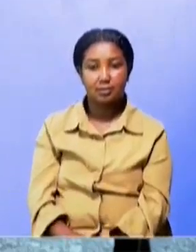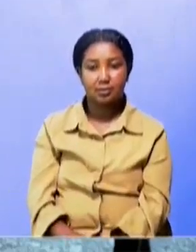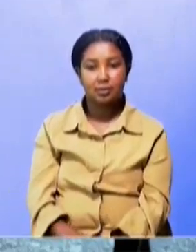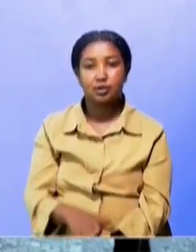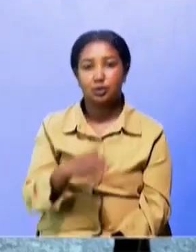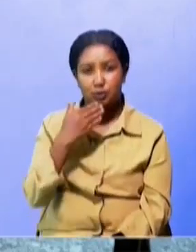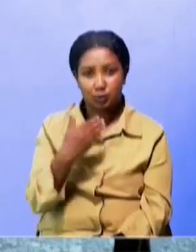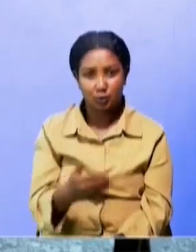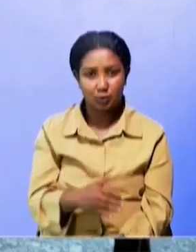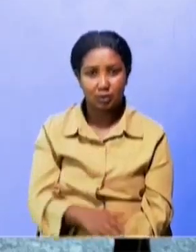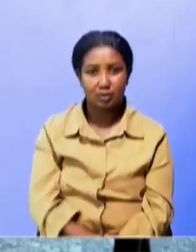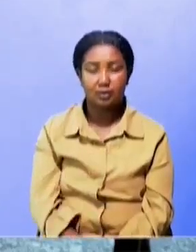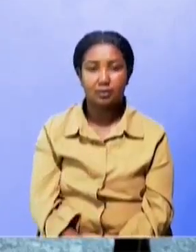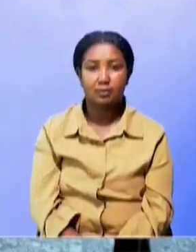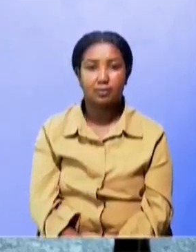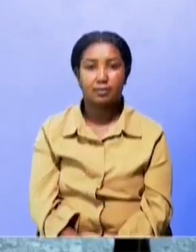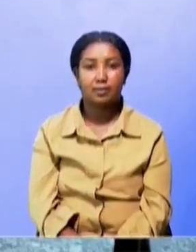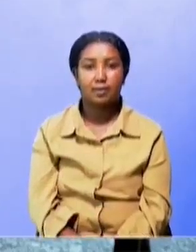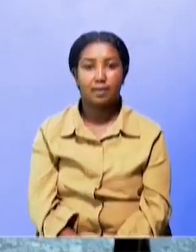Good.